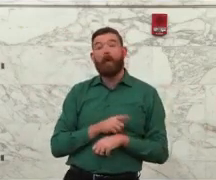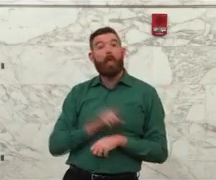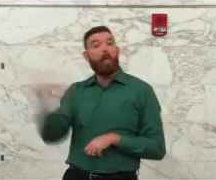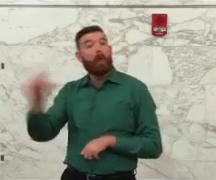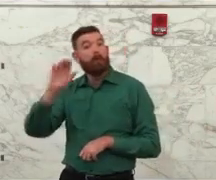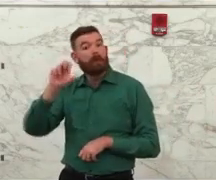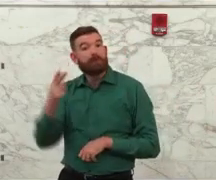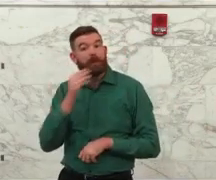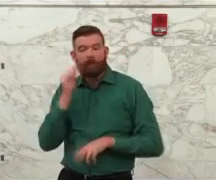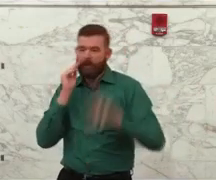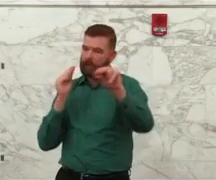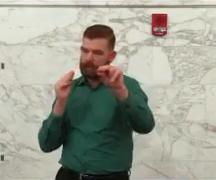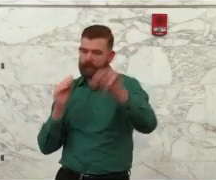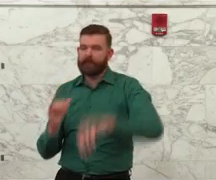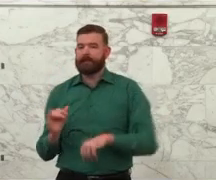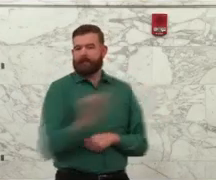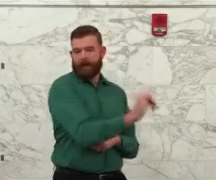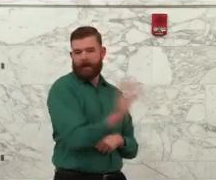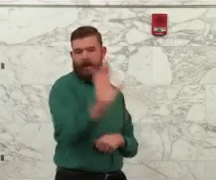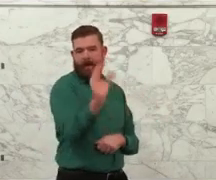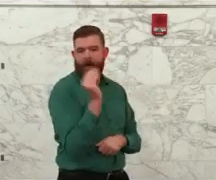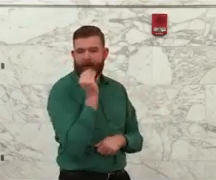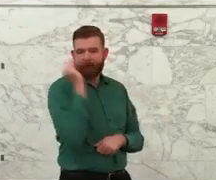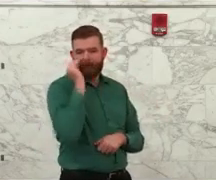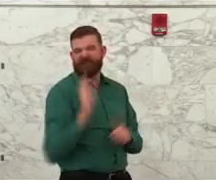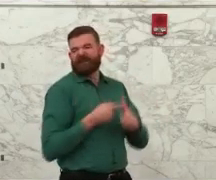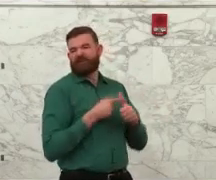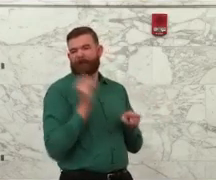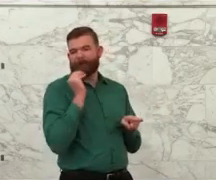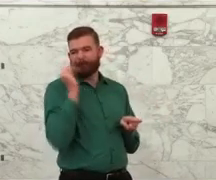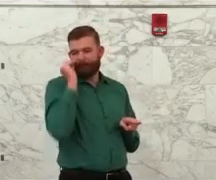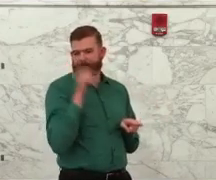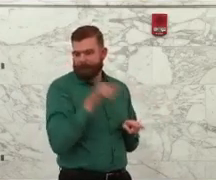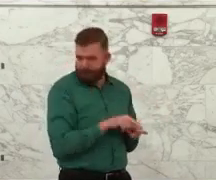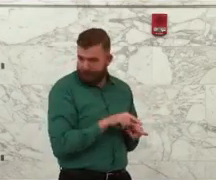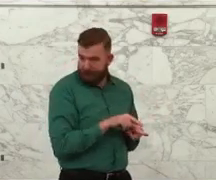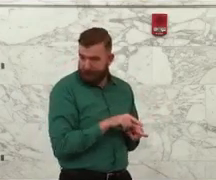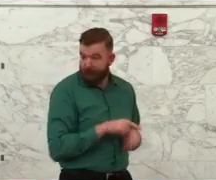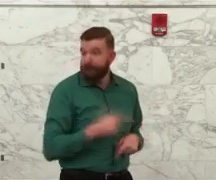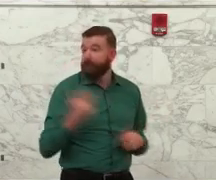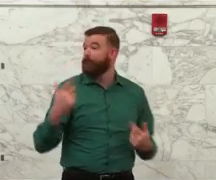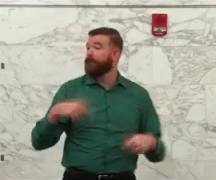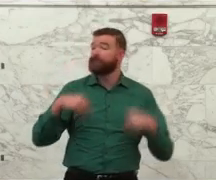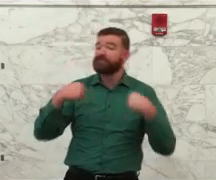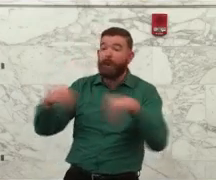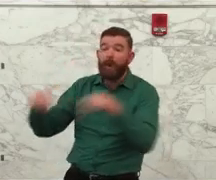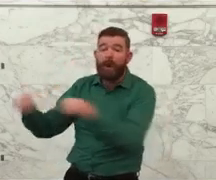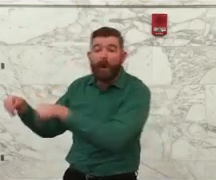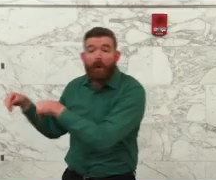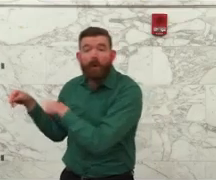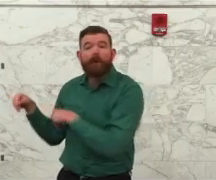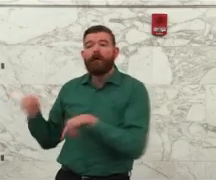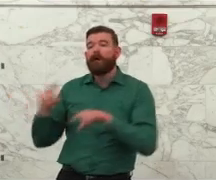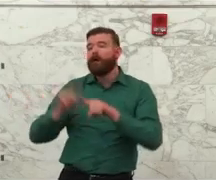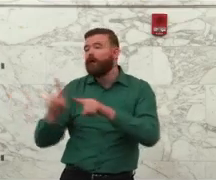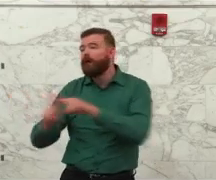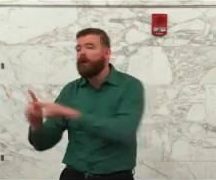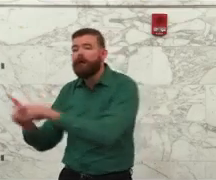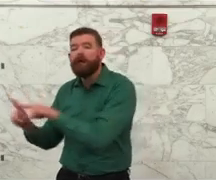am directing all non-essential retail businesses to indefinitely close their physical stores to